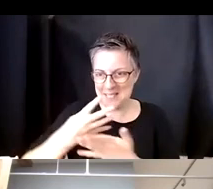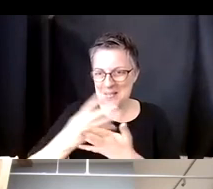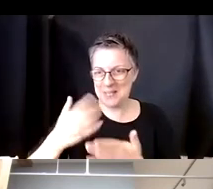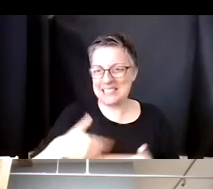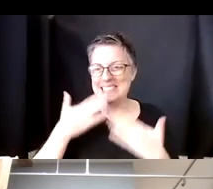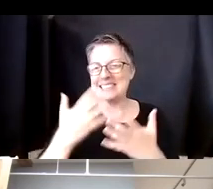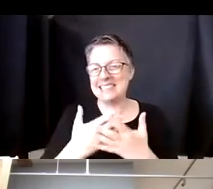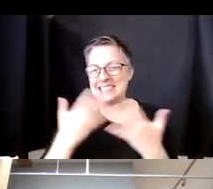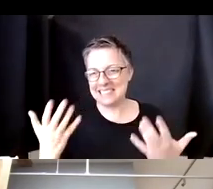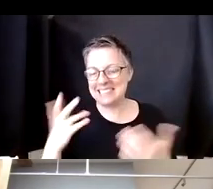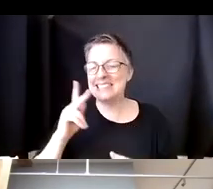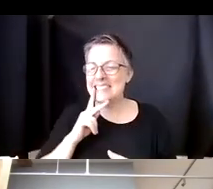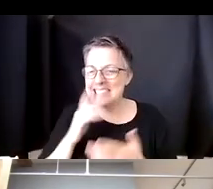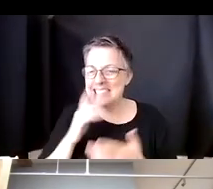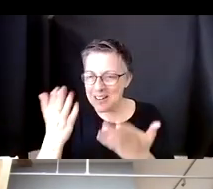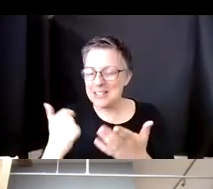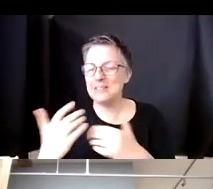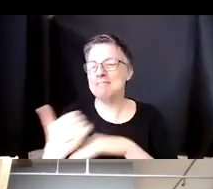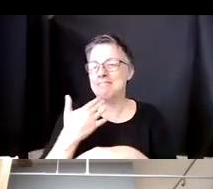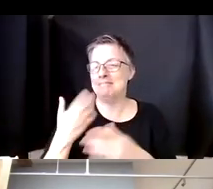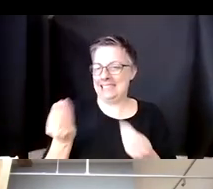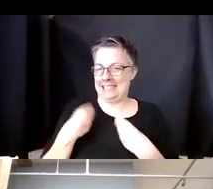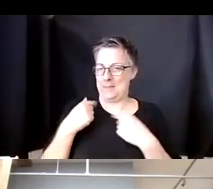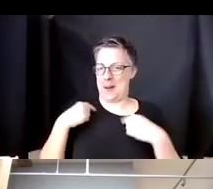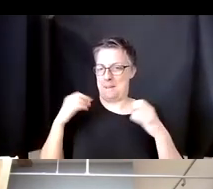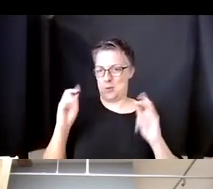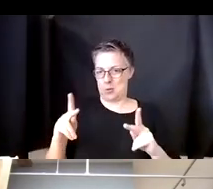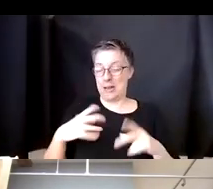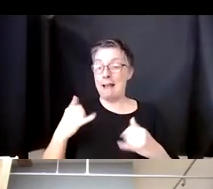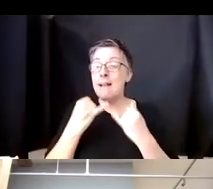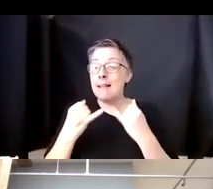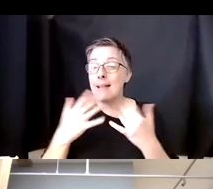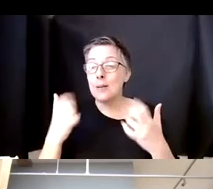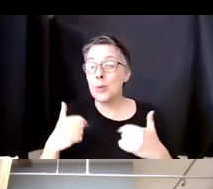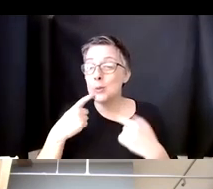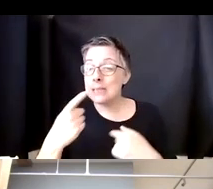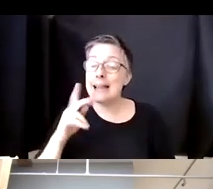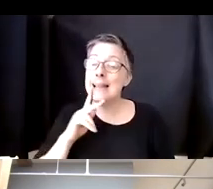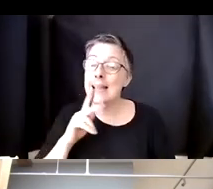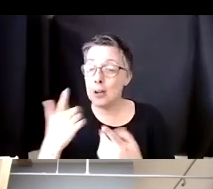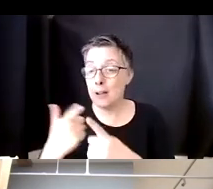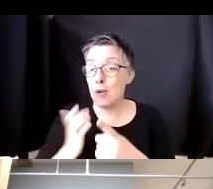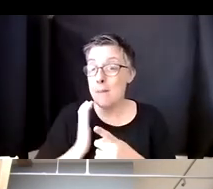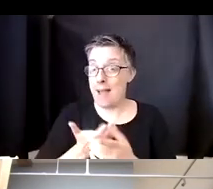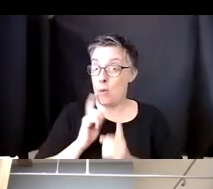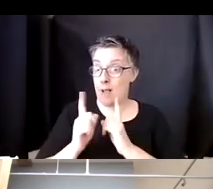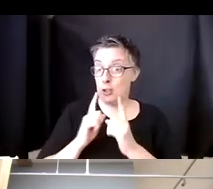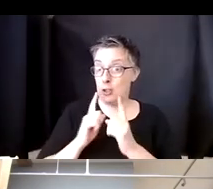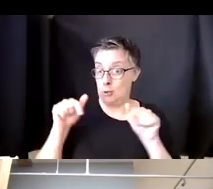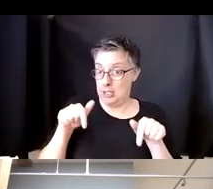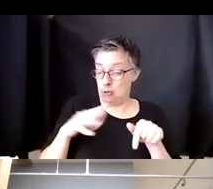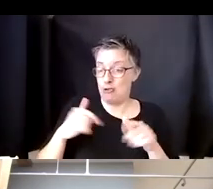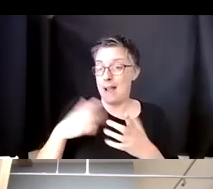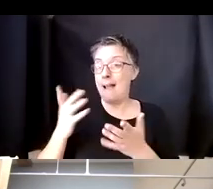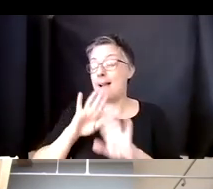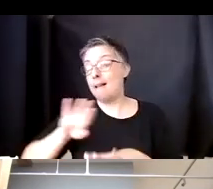much, Carrie, for giving me this opportunity. And lastly, I'd like to say that, Carrie, from our conversations here and